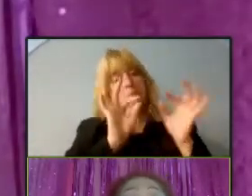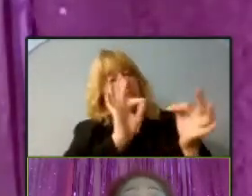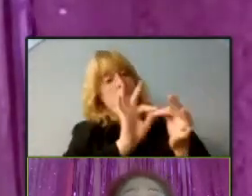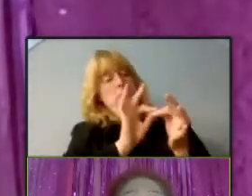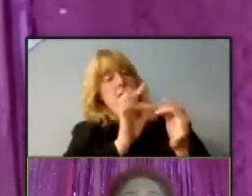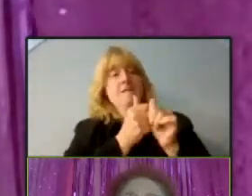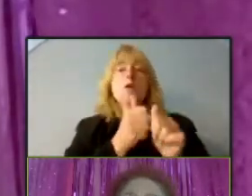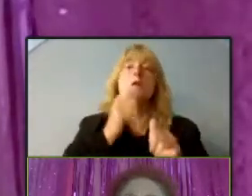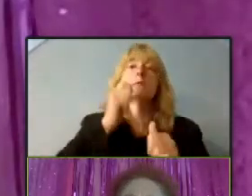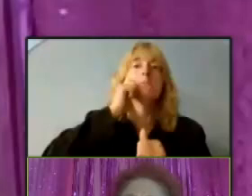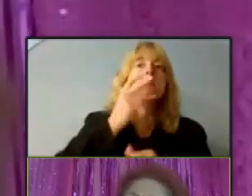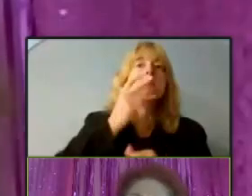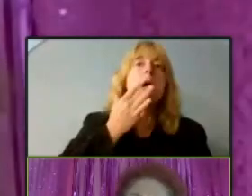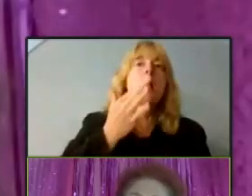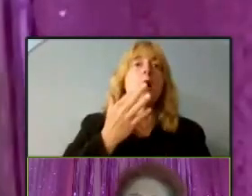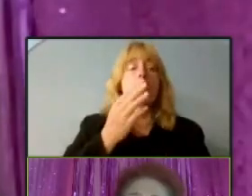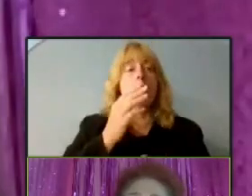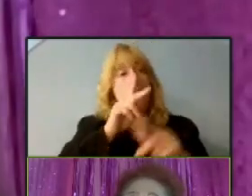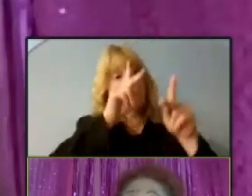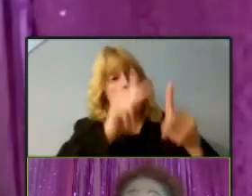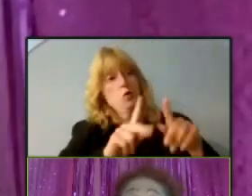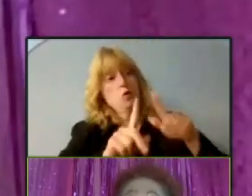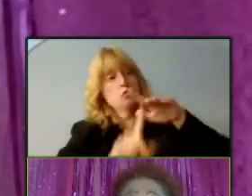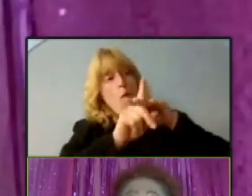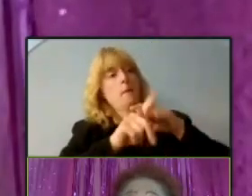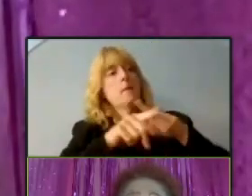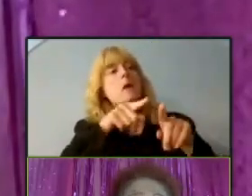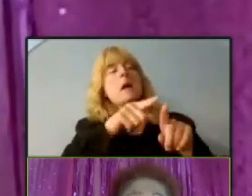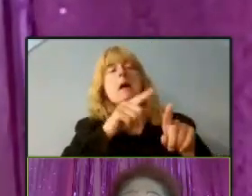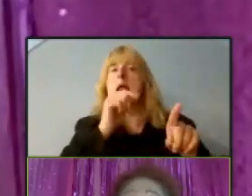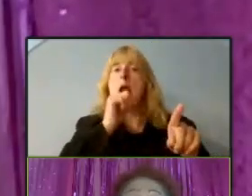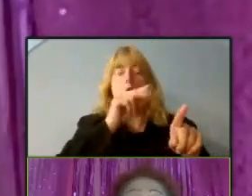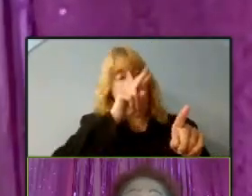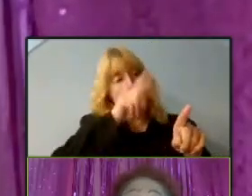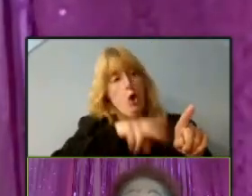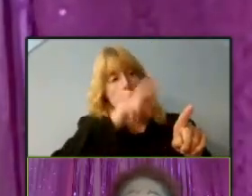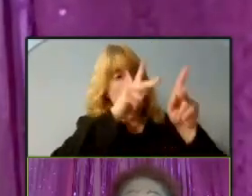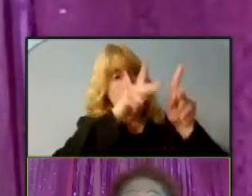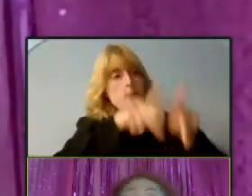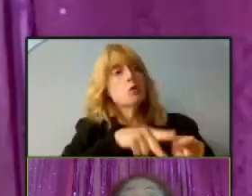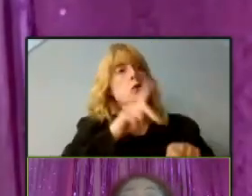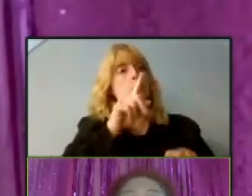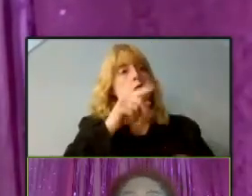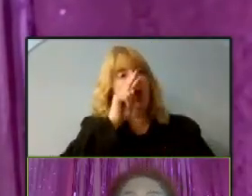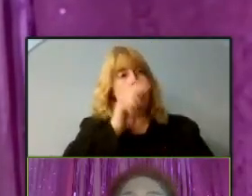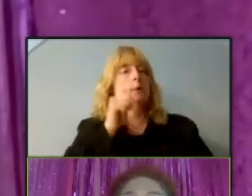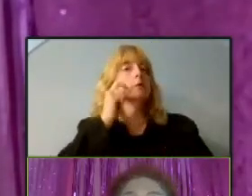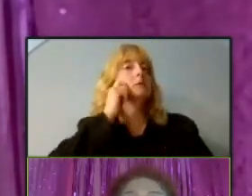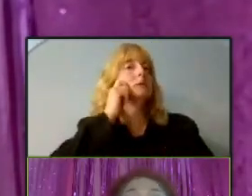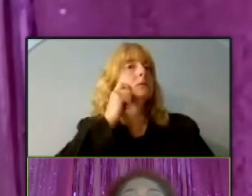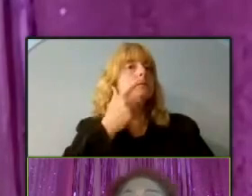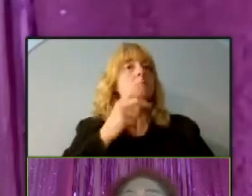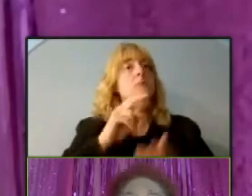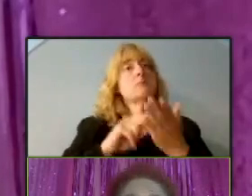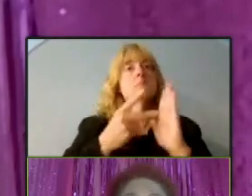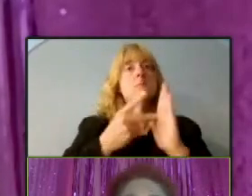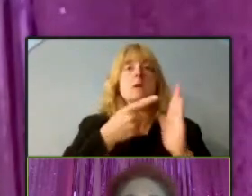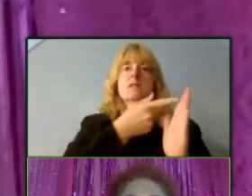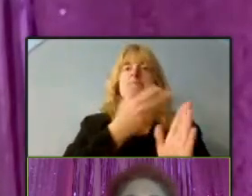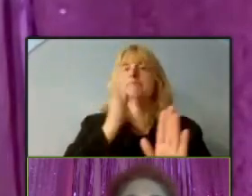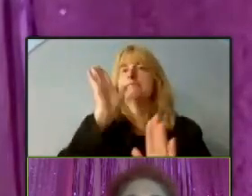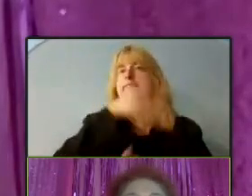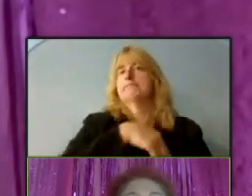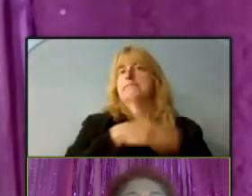too often the individual is not even seen at all. Black skin is made to feel invisible,